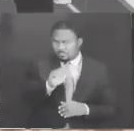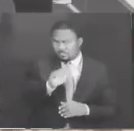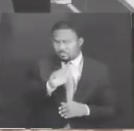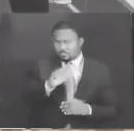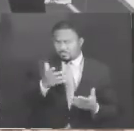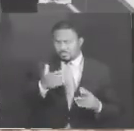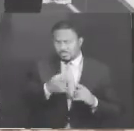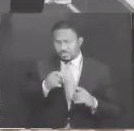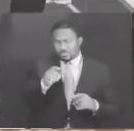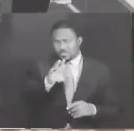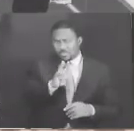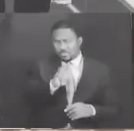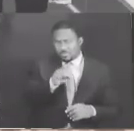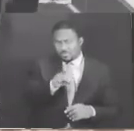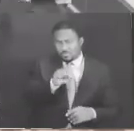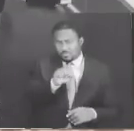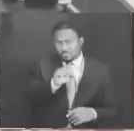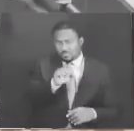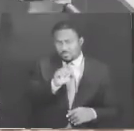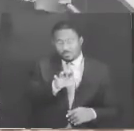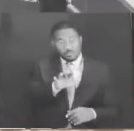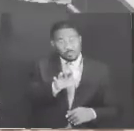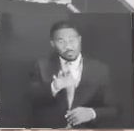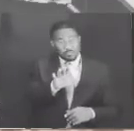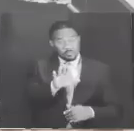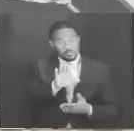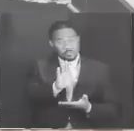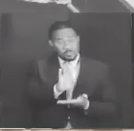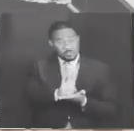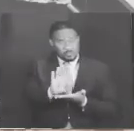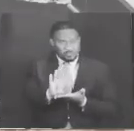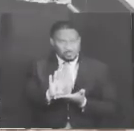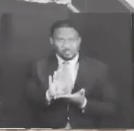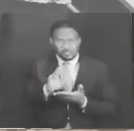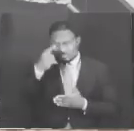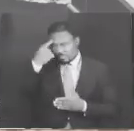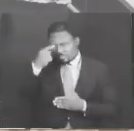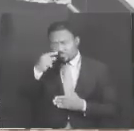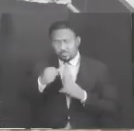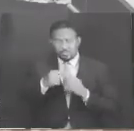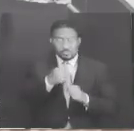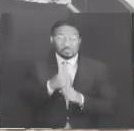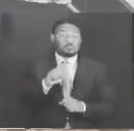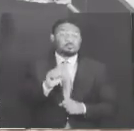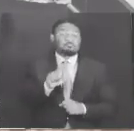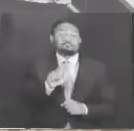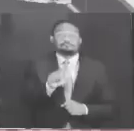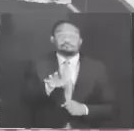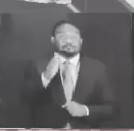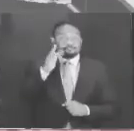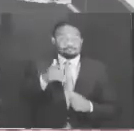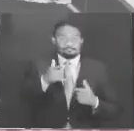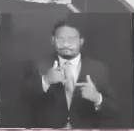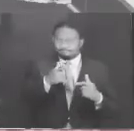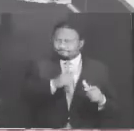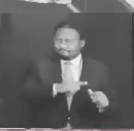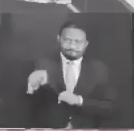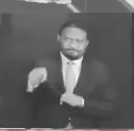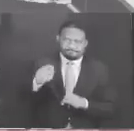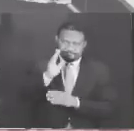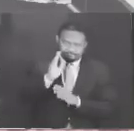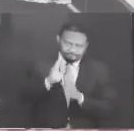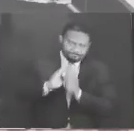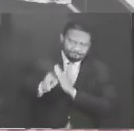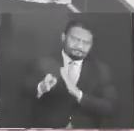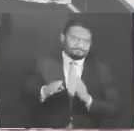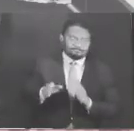7.57 billion Ghana cedis earmarked for the year 2025 will be disbursed directly to